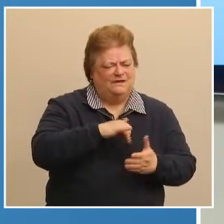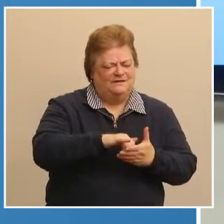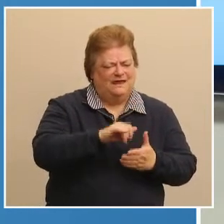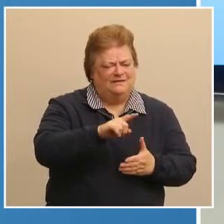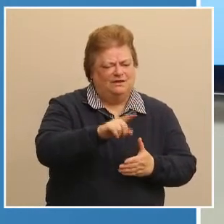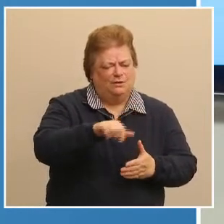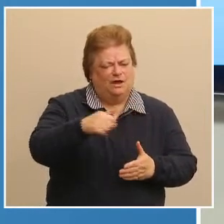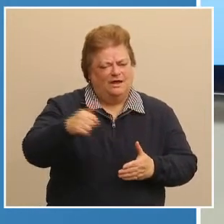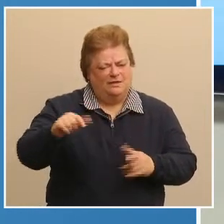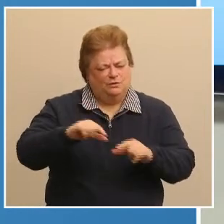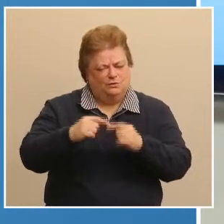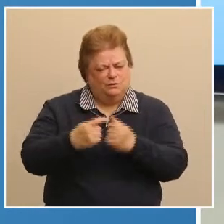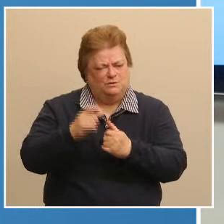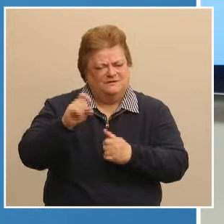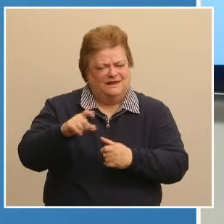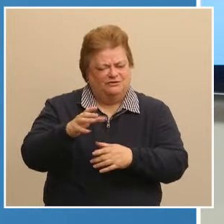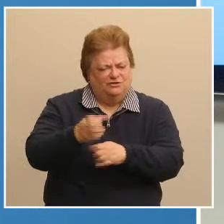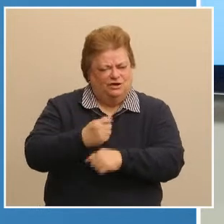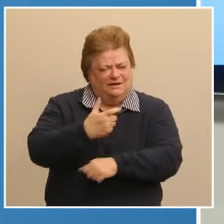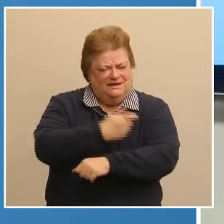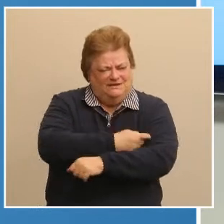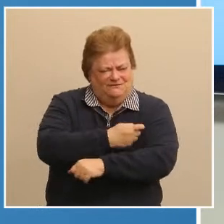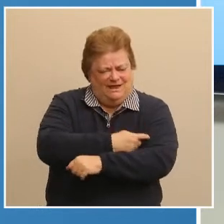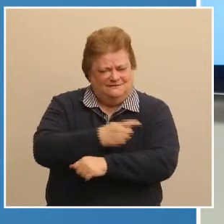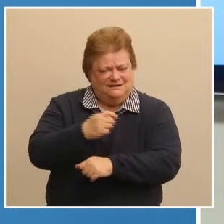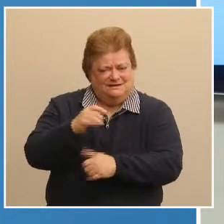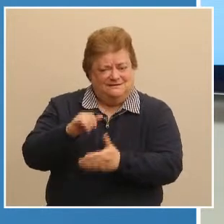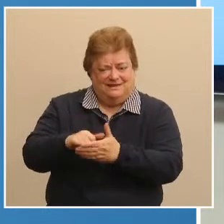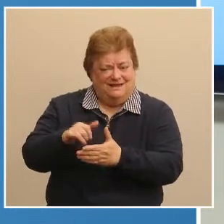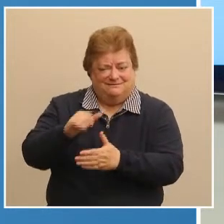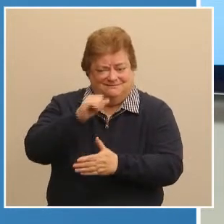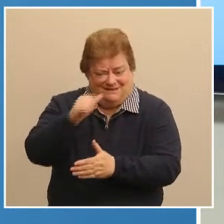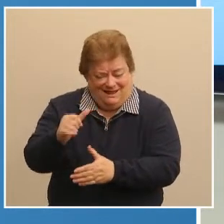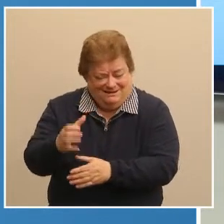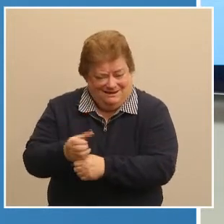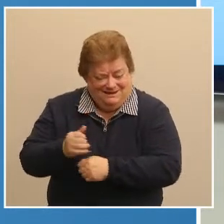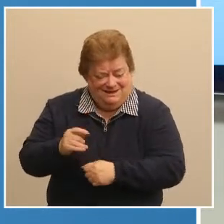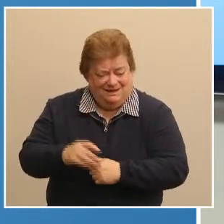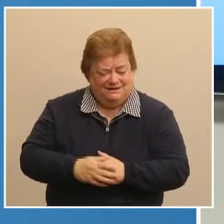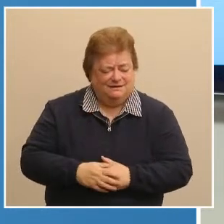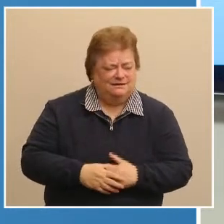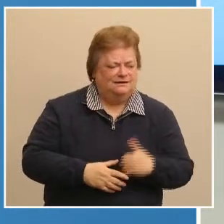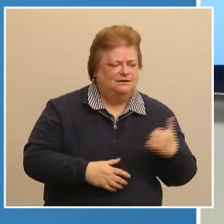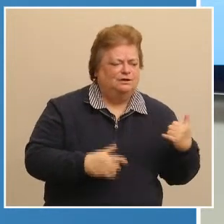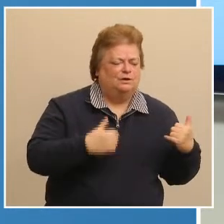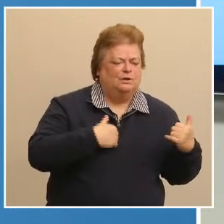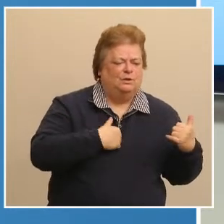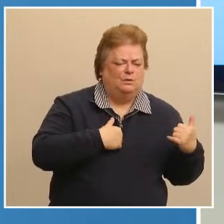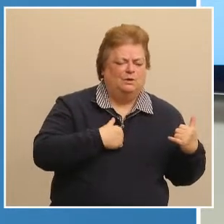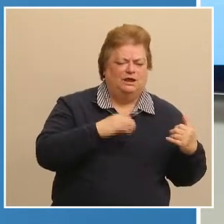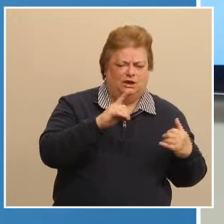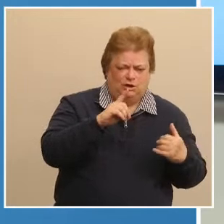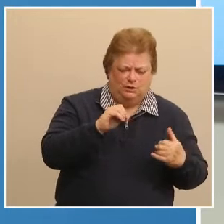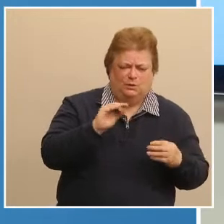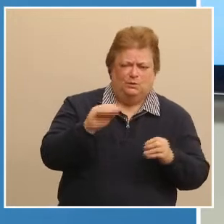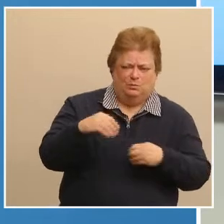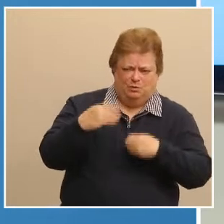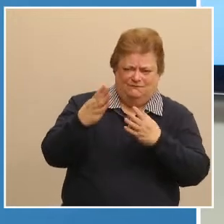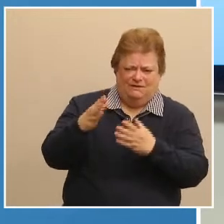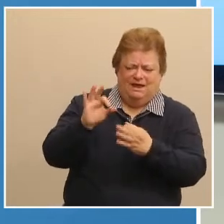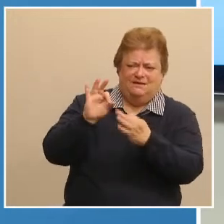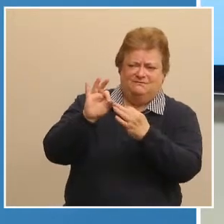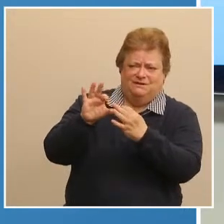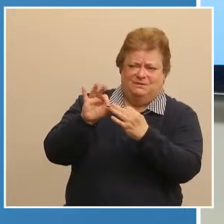that aren't? You know, we provide feedback